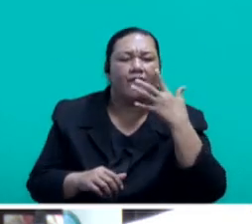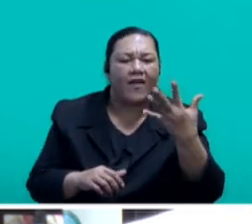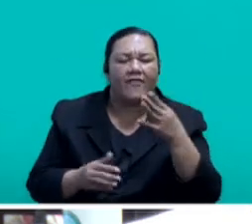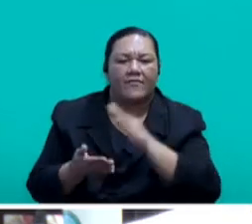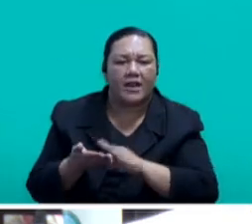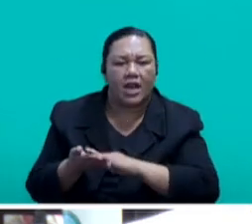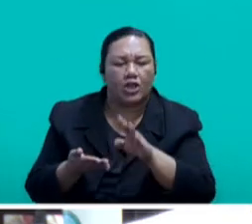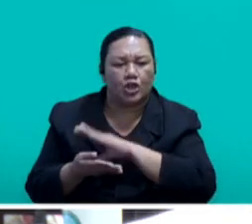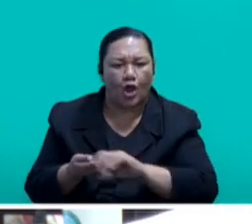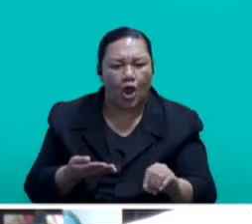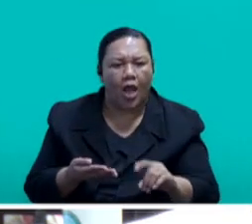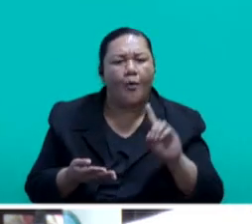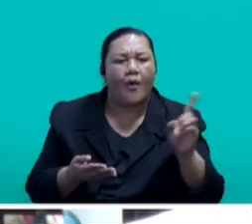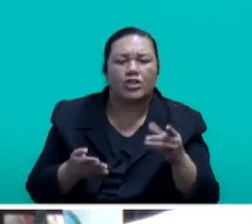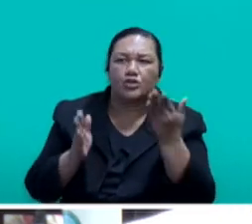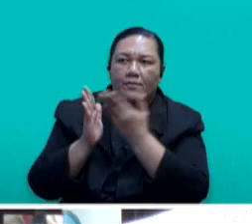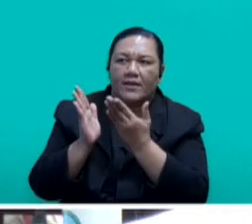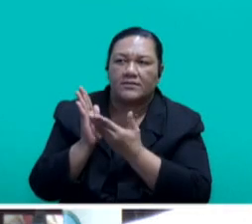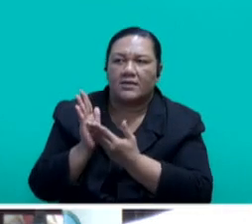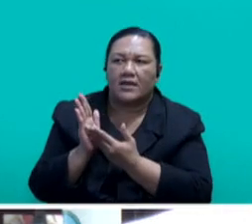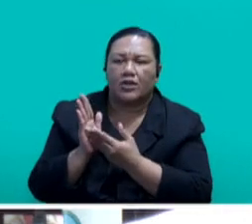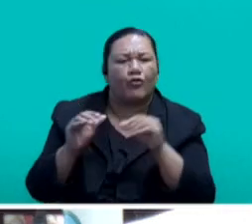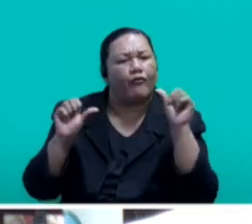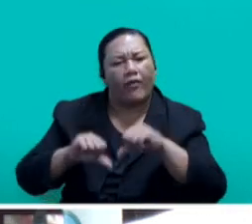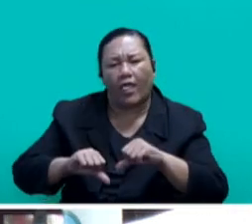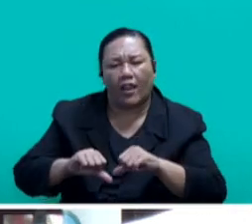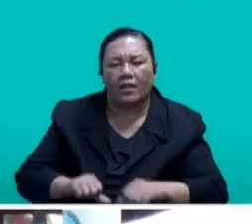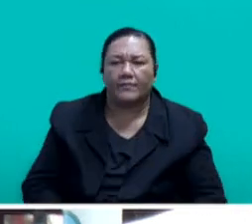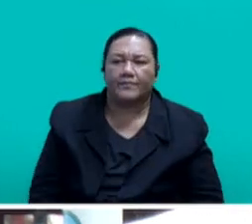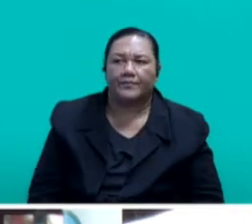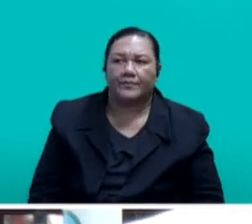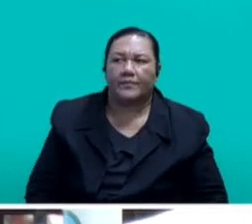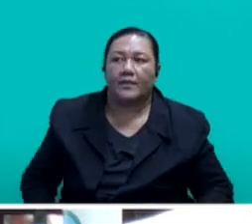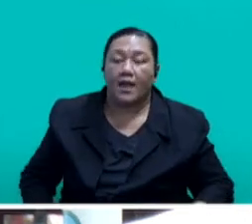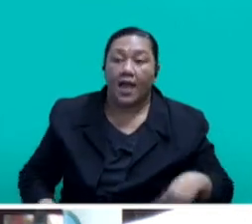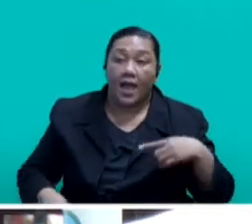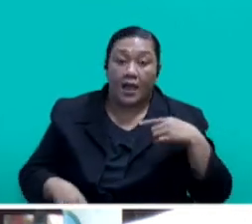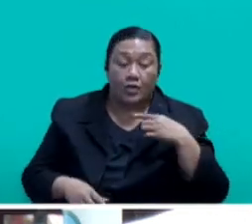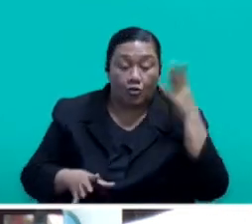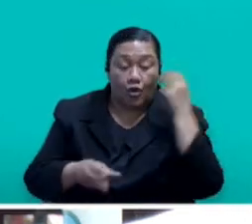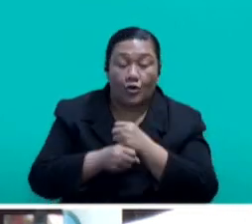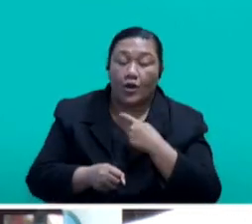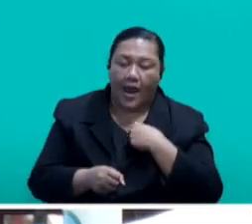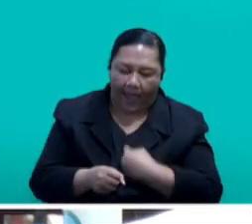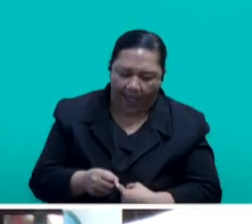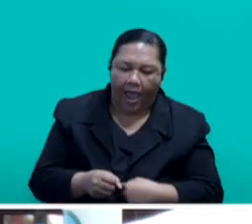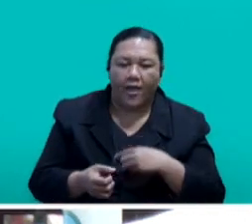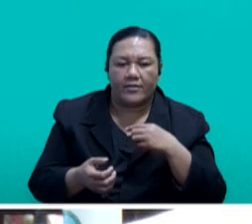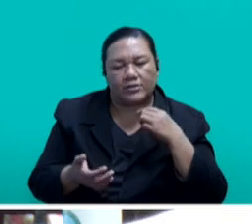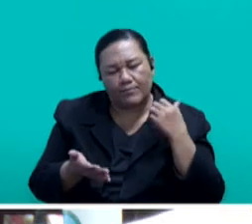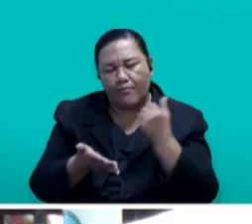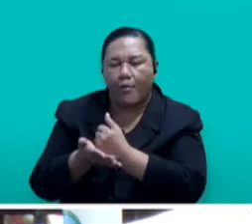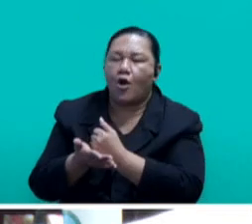for. To conclude, Mr. Speaker, I support the budget that was presented by the